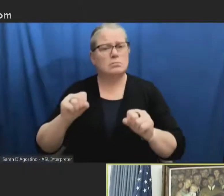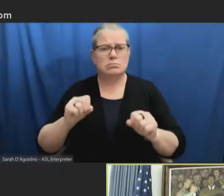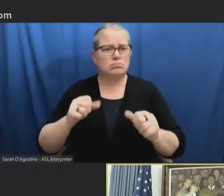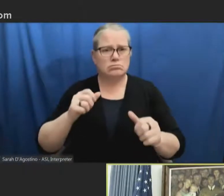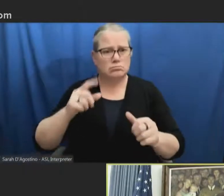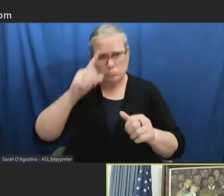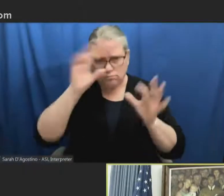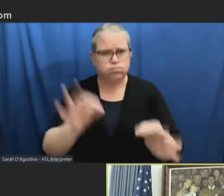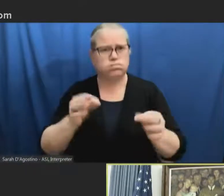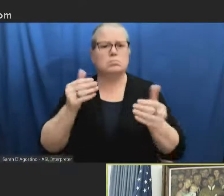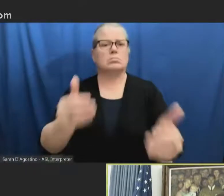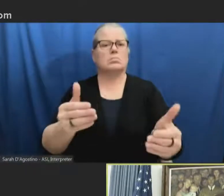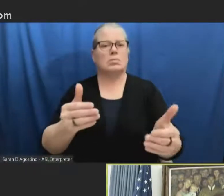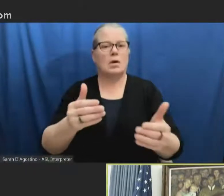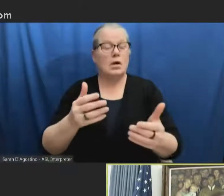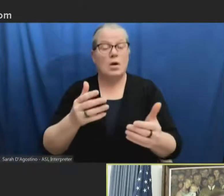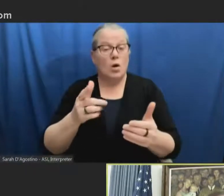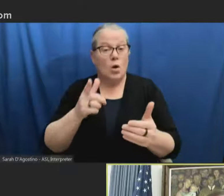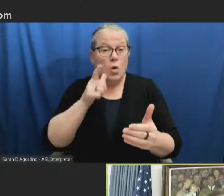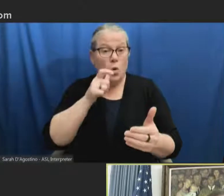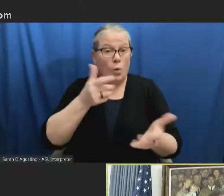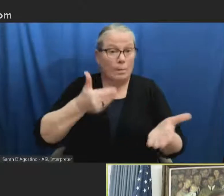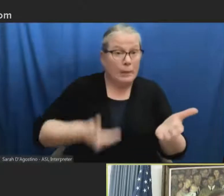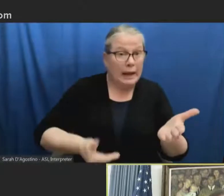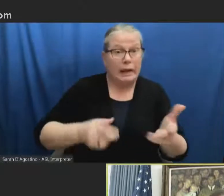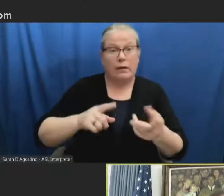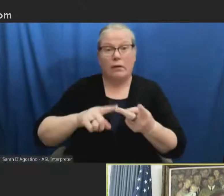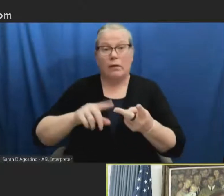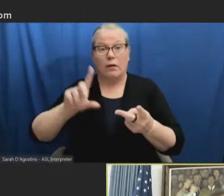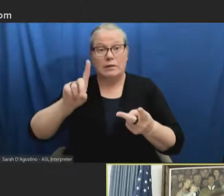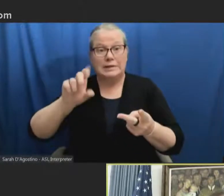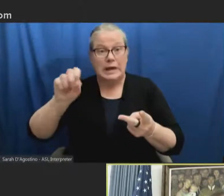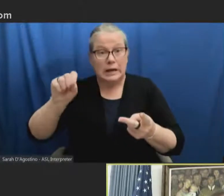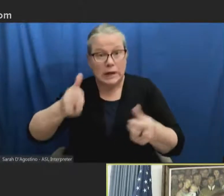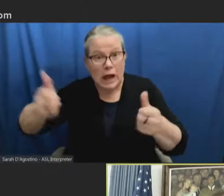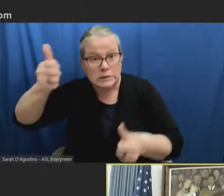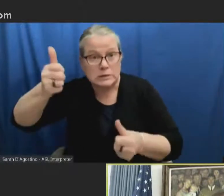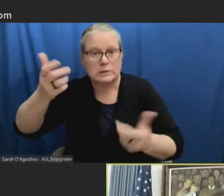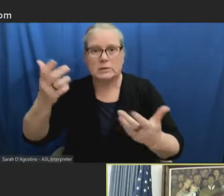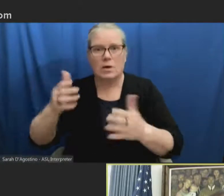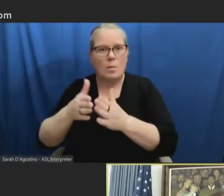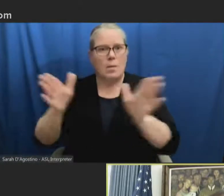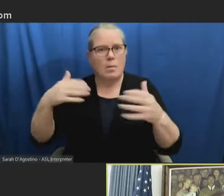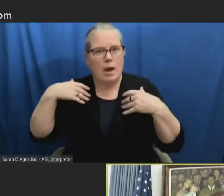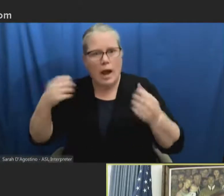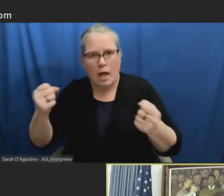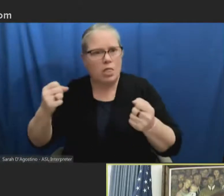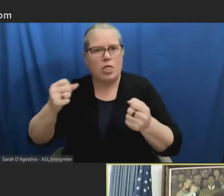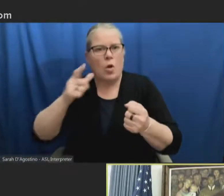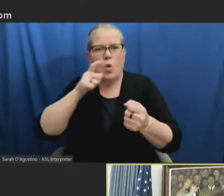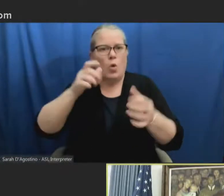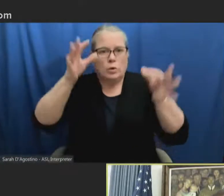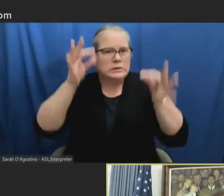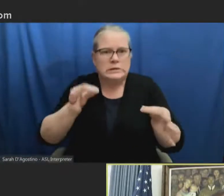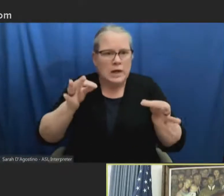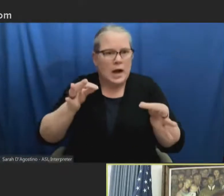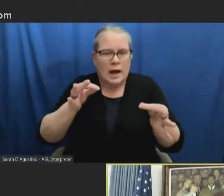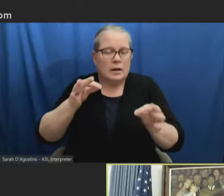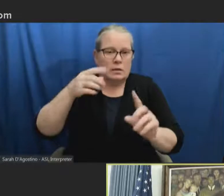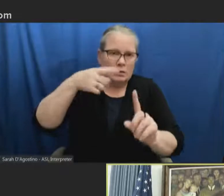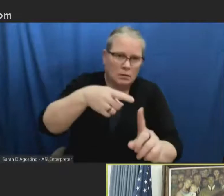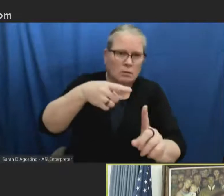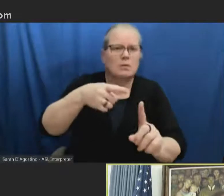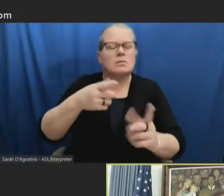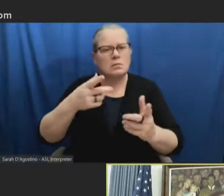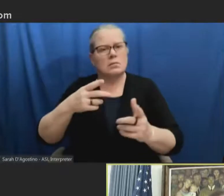head of DSS or me or public health, we can follow along with the legislators on that. But I think it is